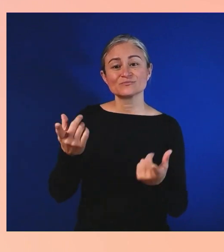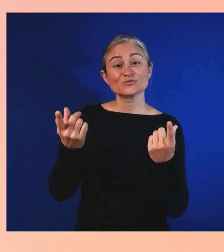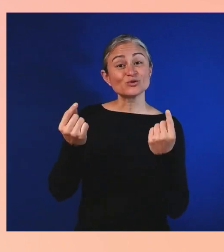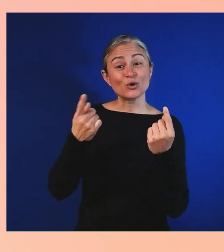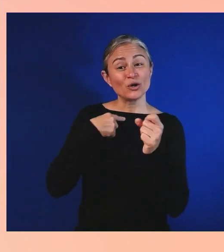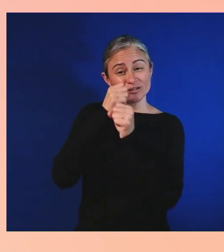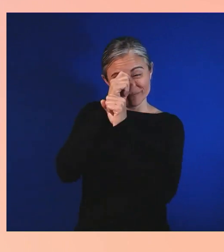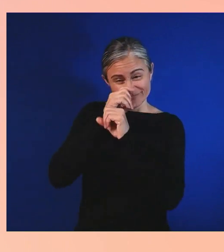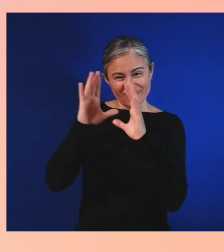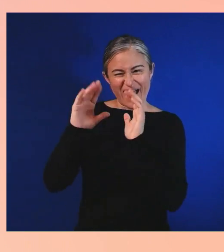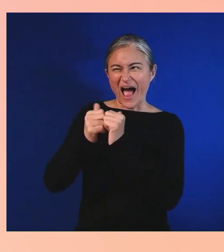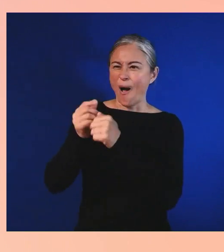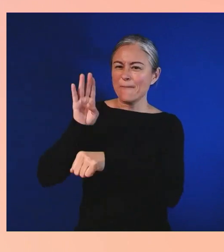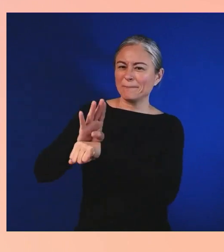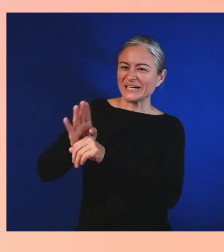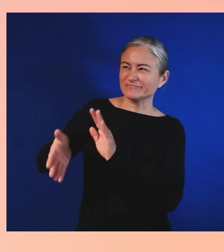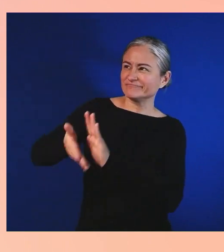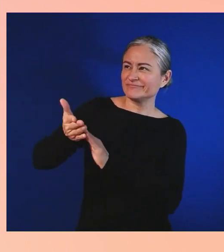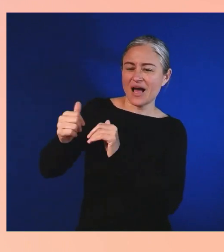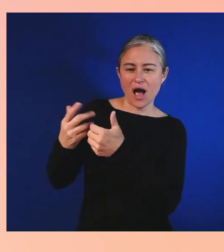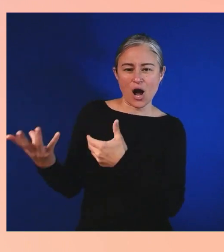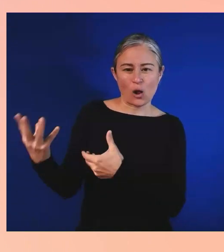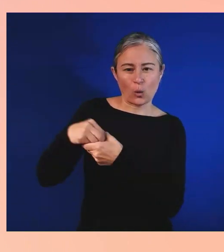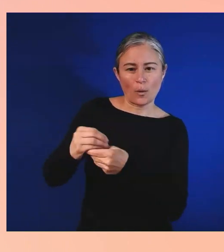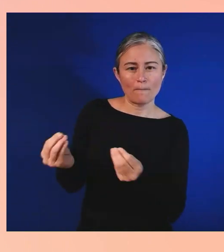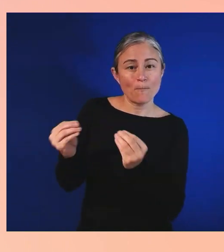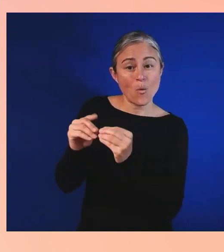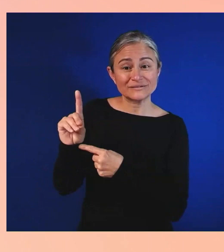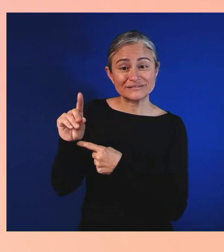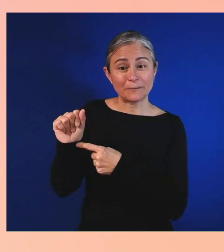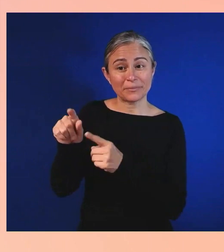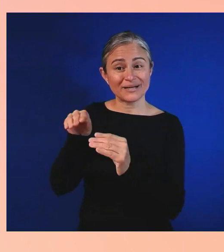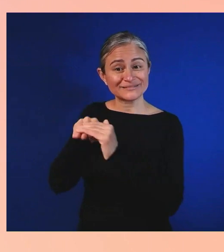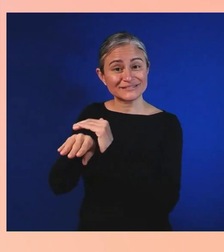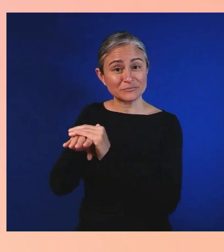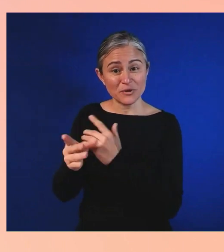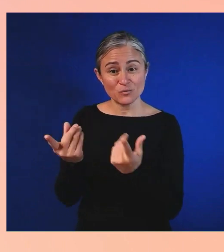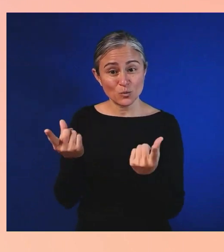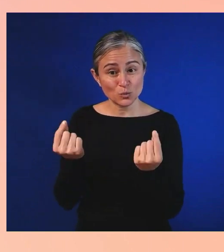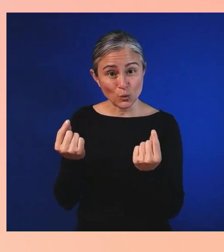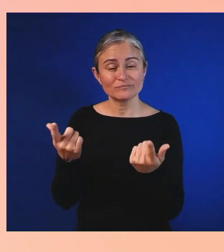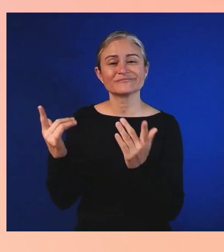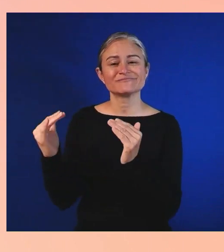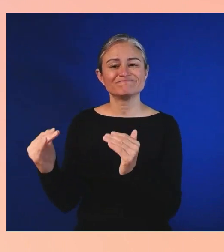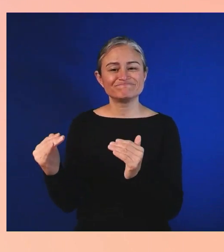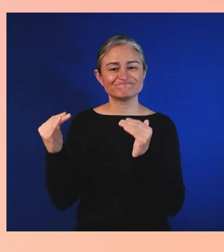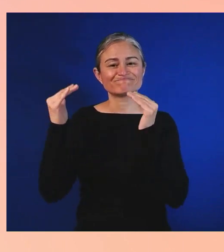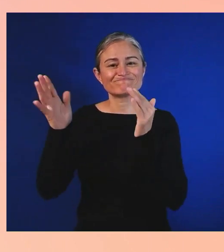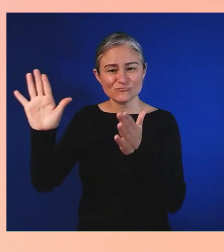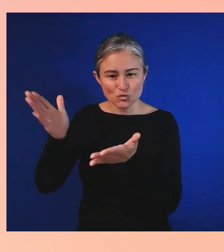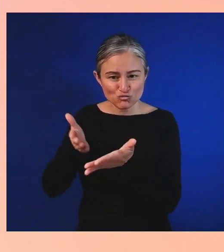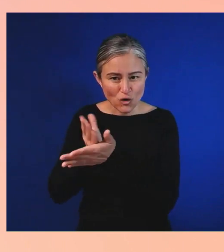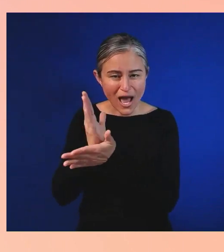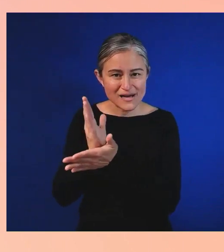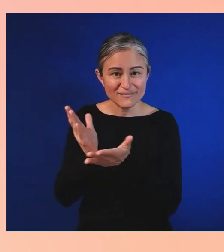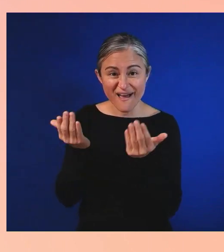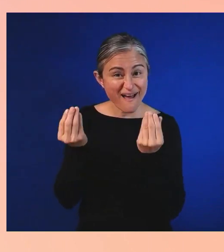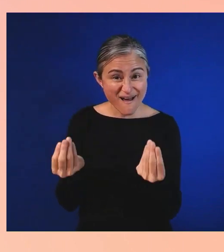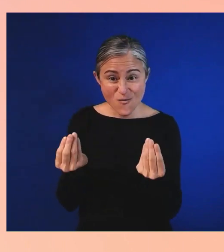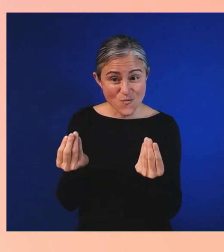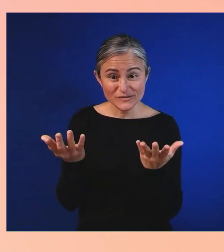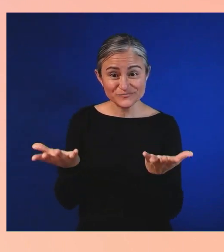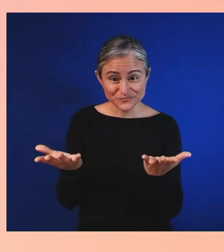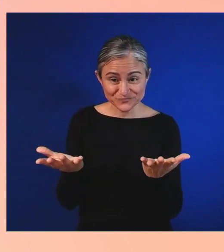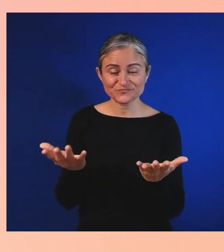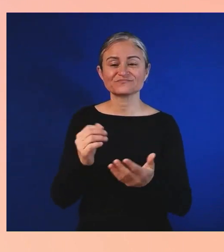with the disability movement in advancing disability rights, well, it's first of all, I